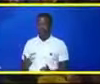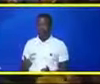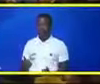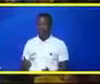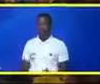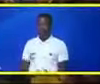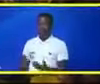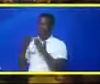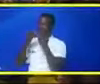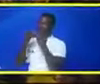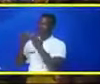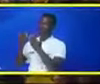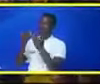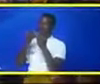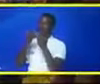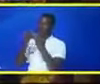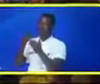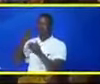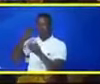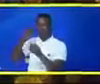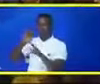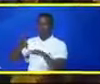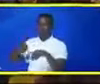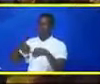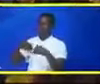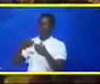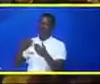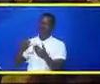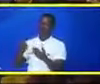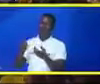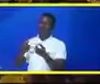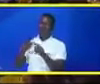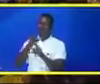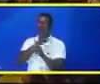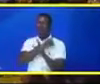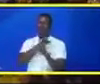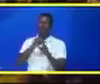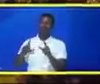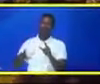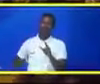Thank you for giving to the Lord.